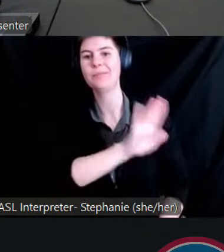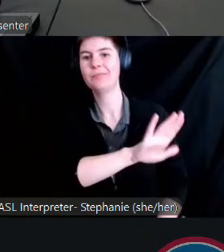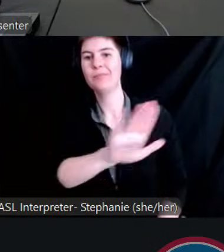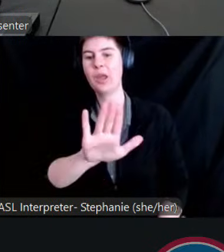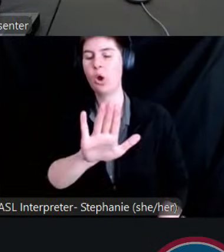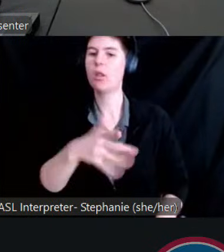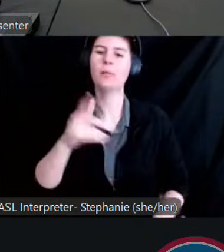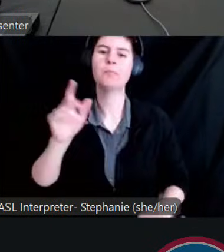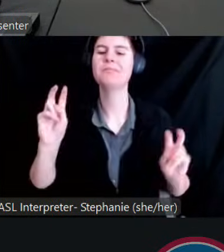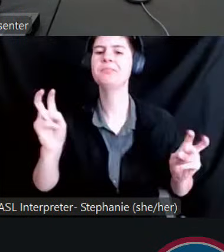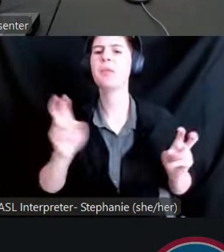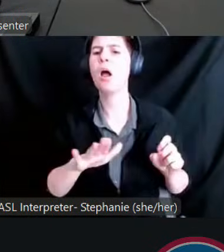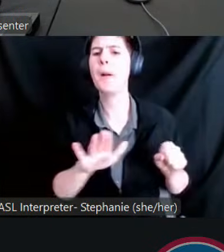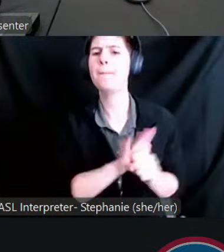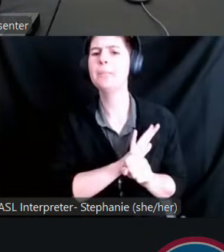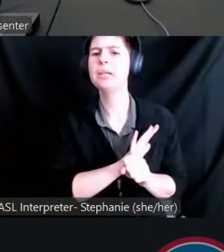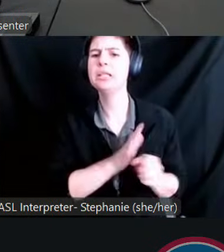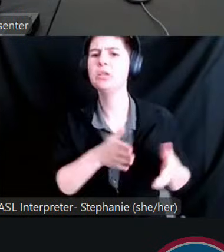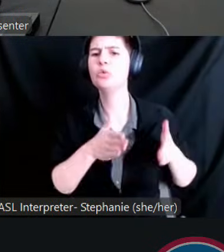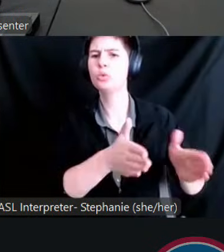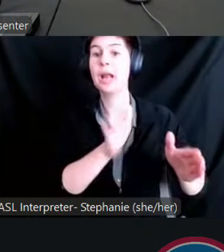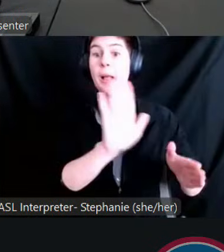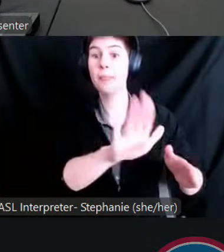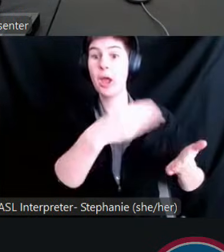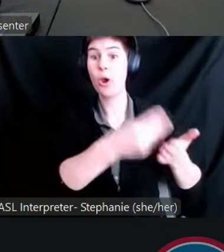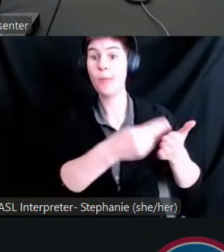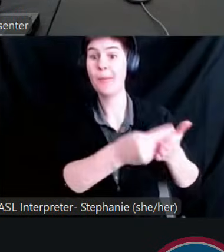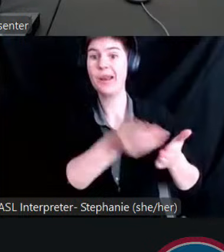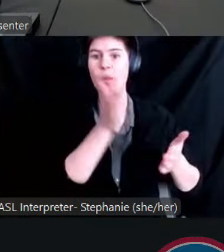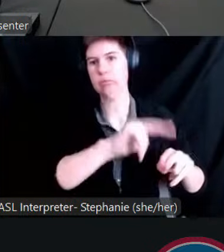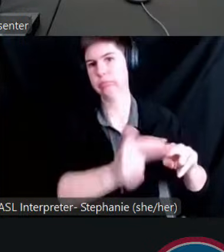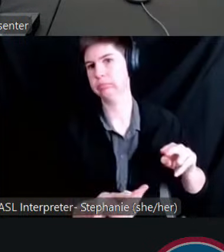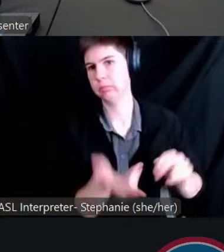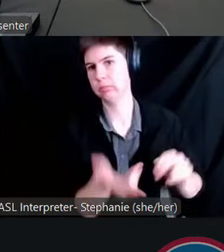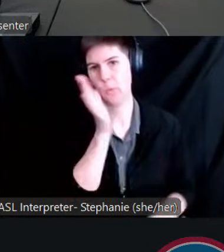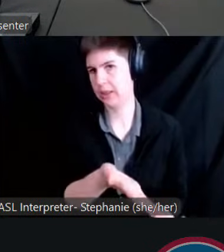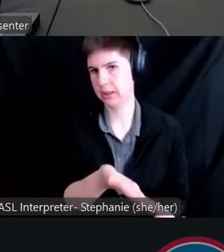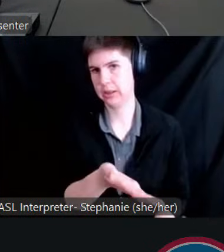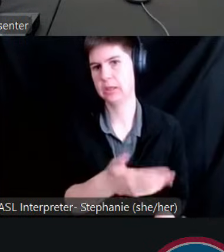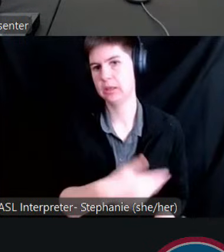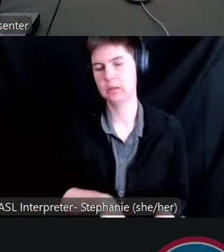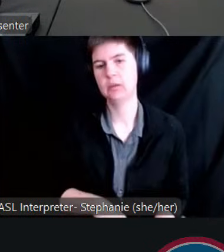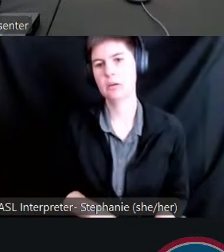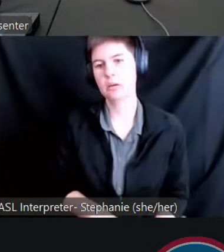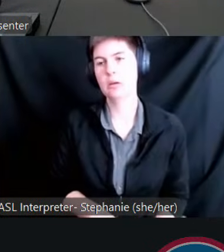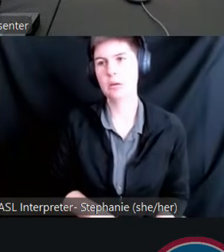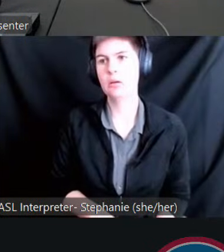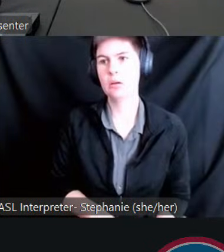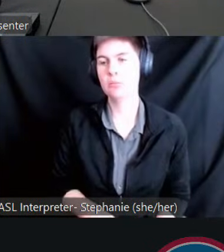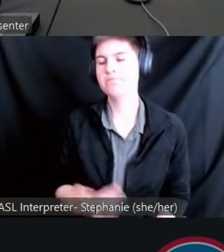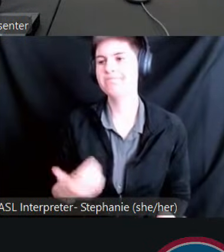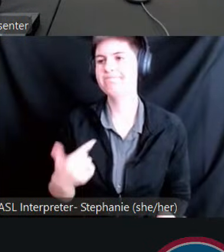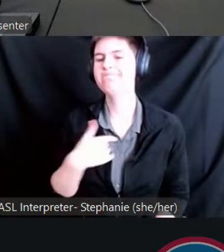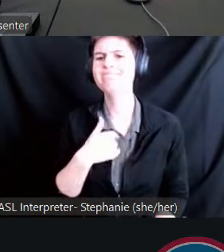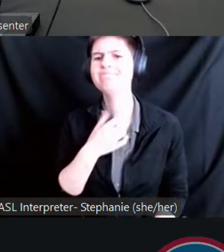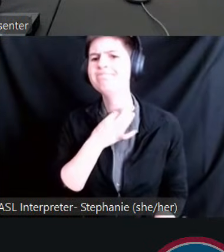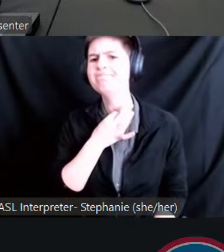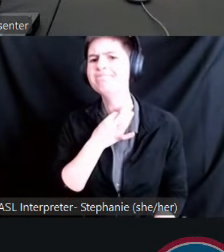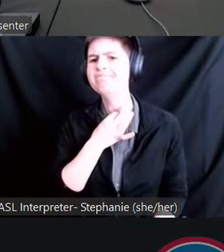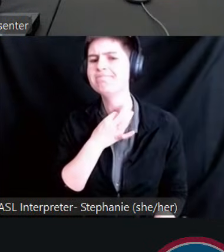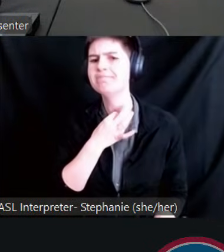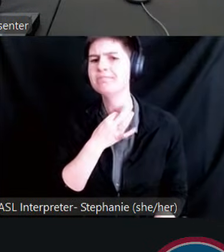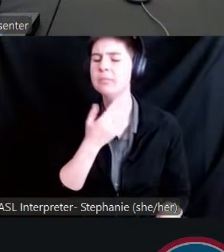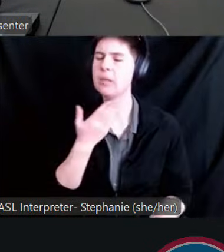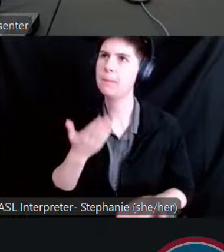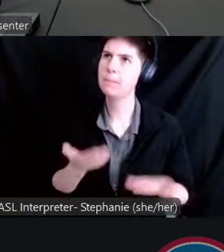their bonded funds are going to decrease significantly. And so I'm wondering if there's maybe some